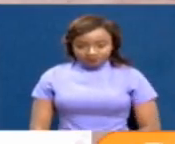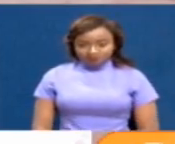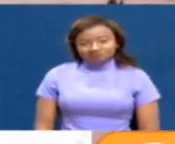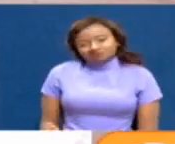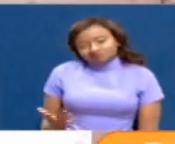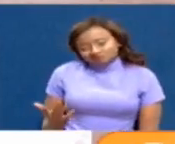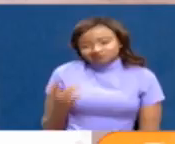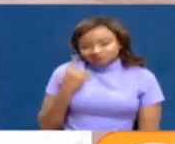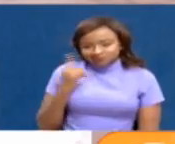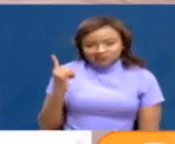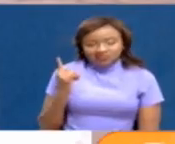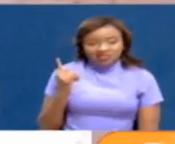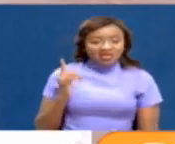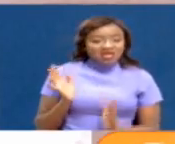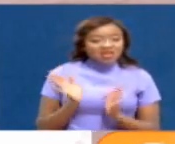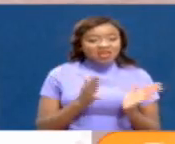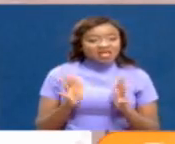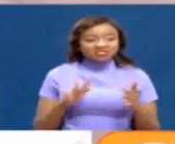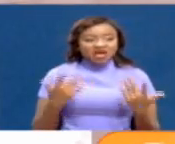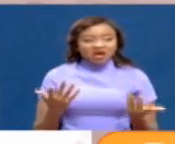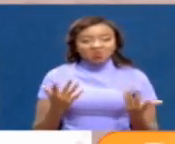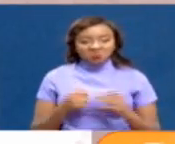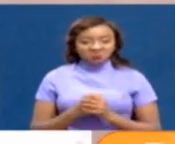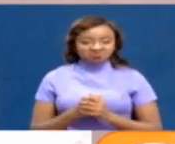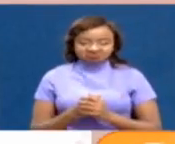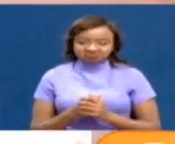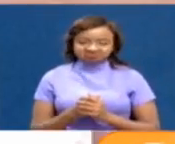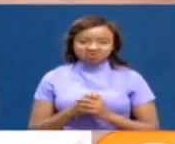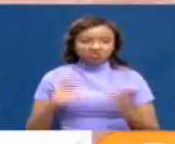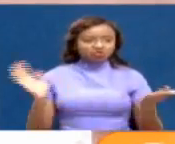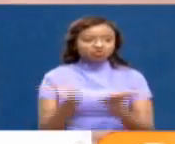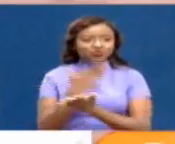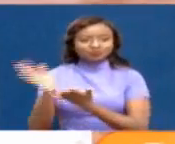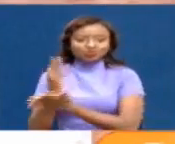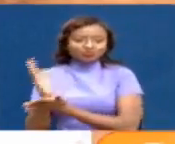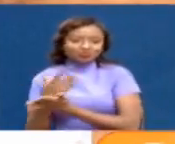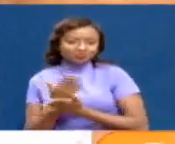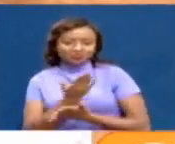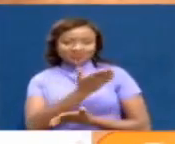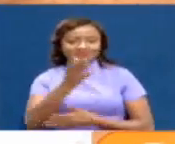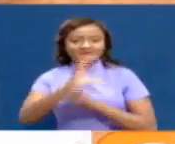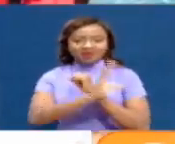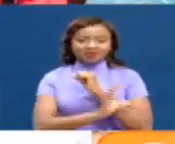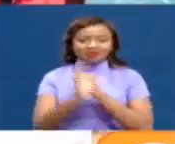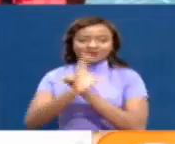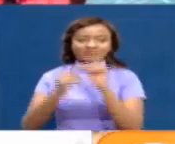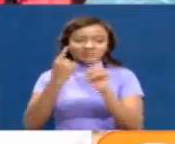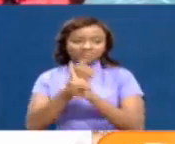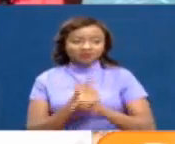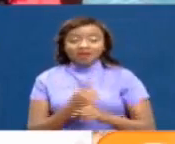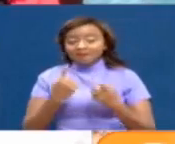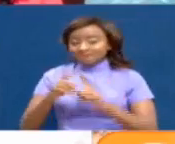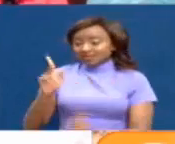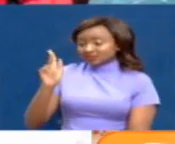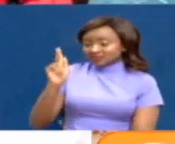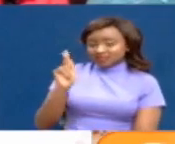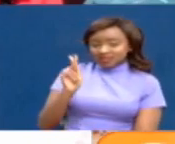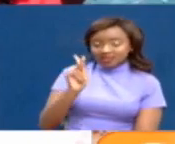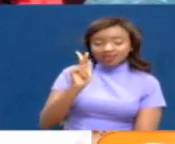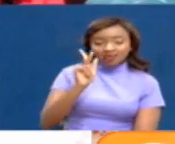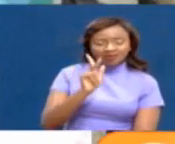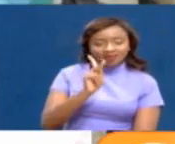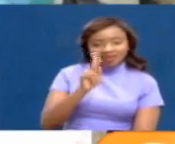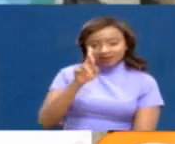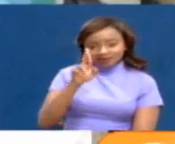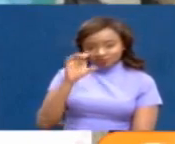Nature's fury continues to rage on, wreaking havoc in most parts of the country. The Kenya Red Cross Society